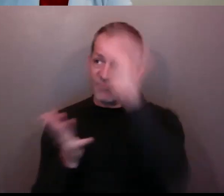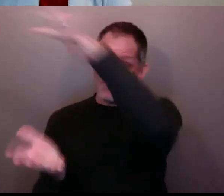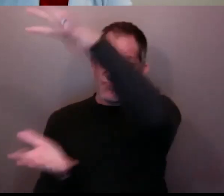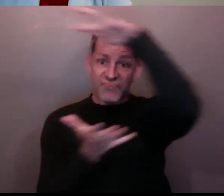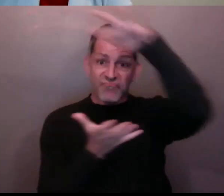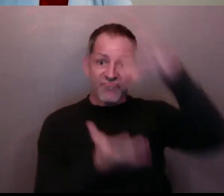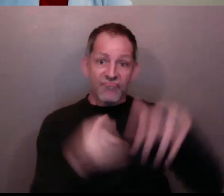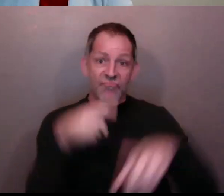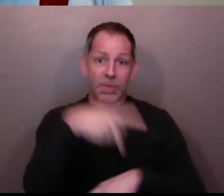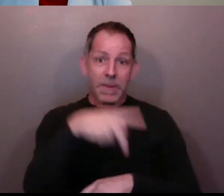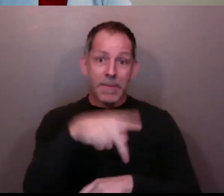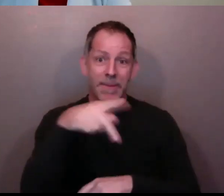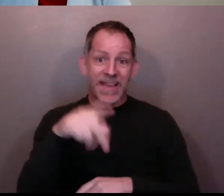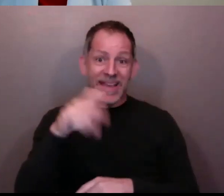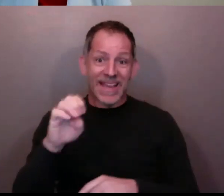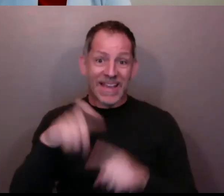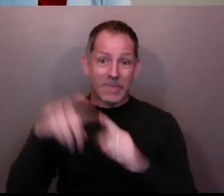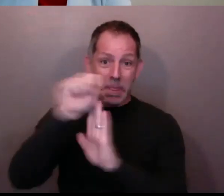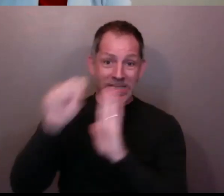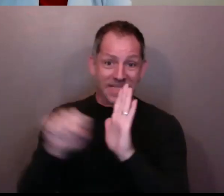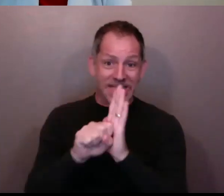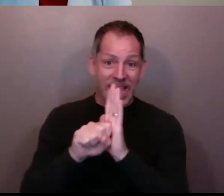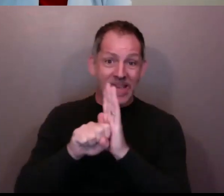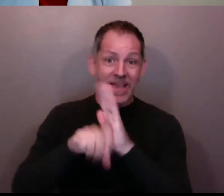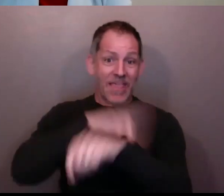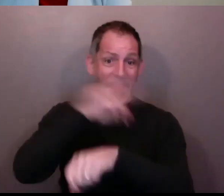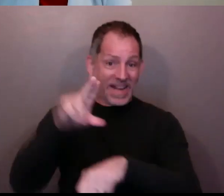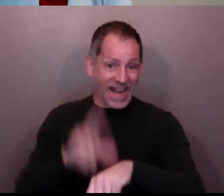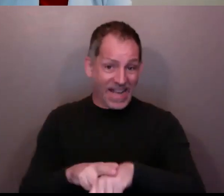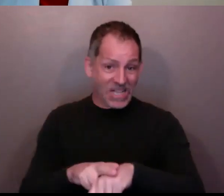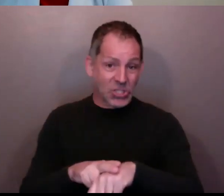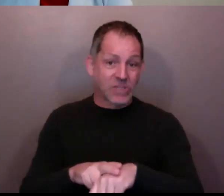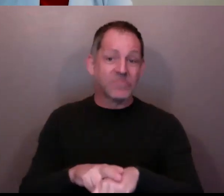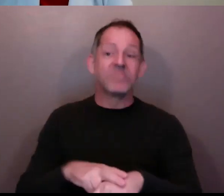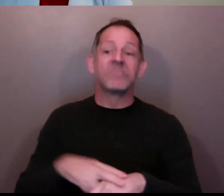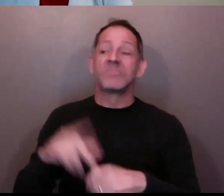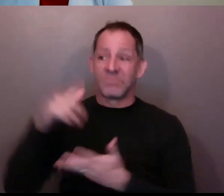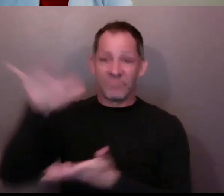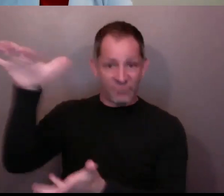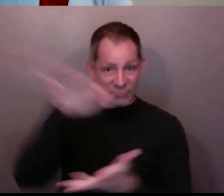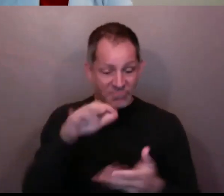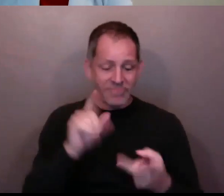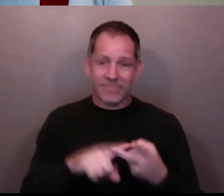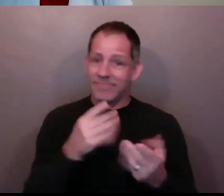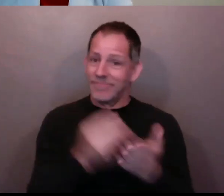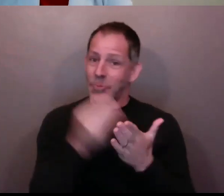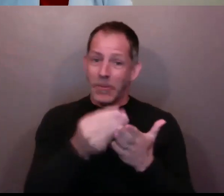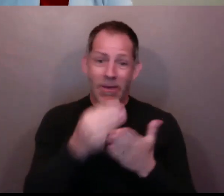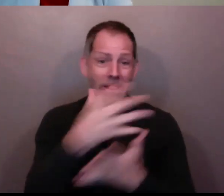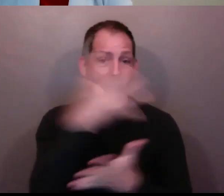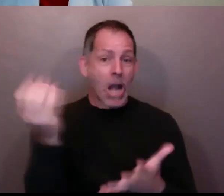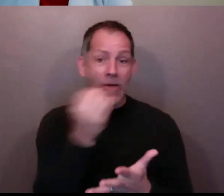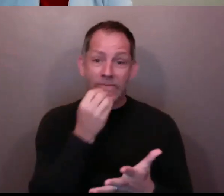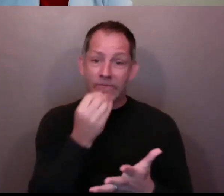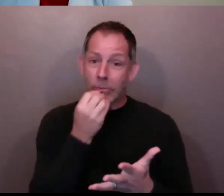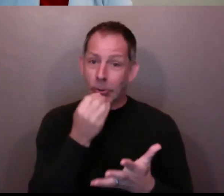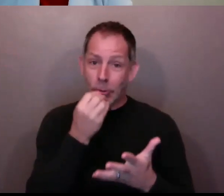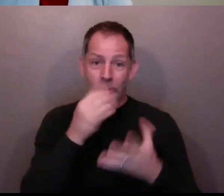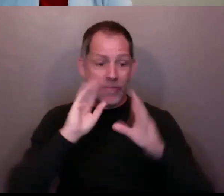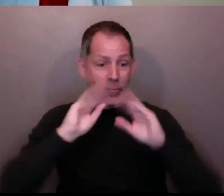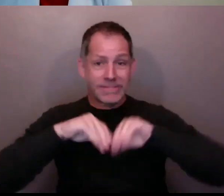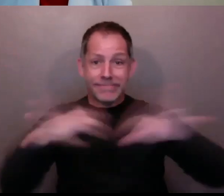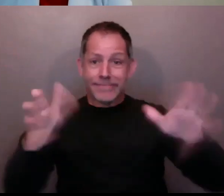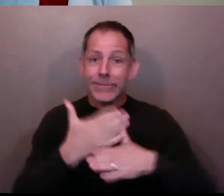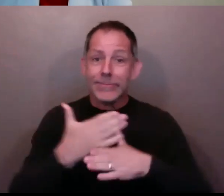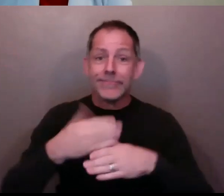we've also established a food distribution program. So we've been really scrambling to mobilize and respond as best we